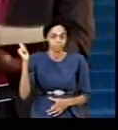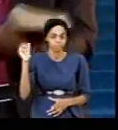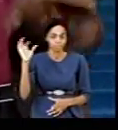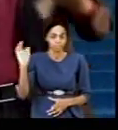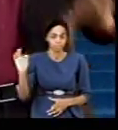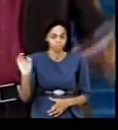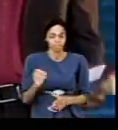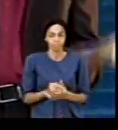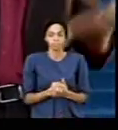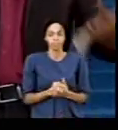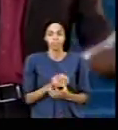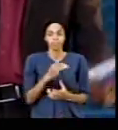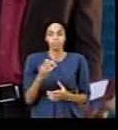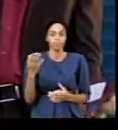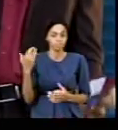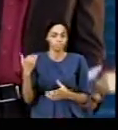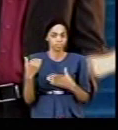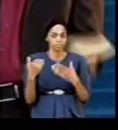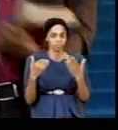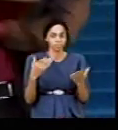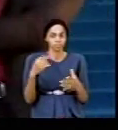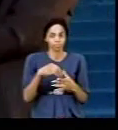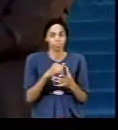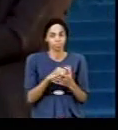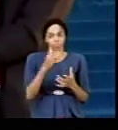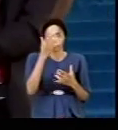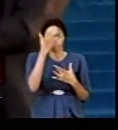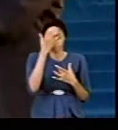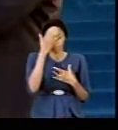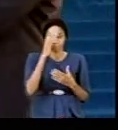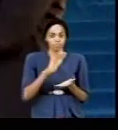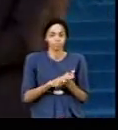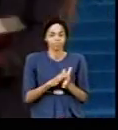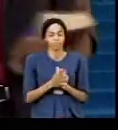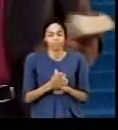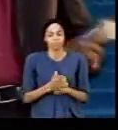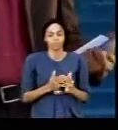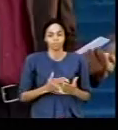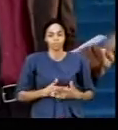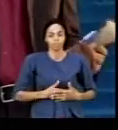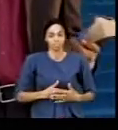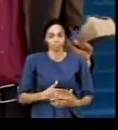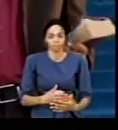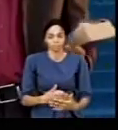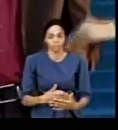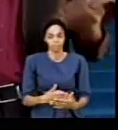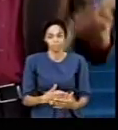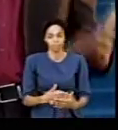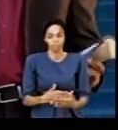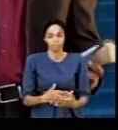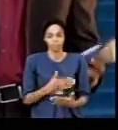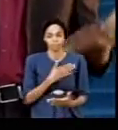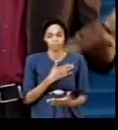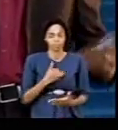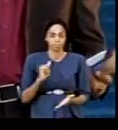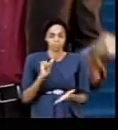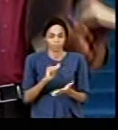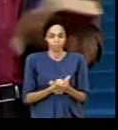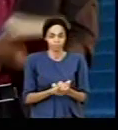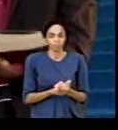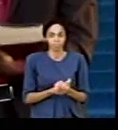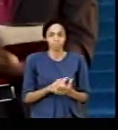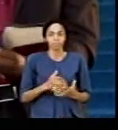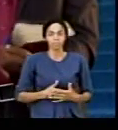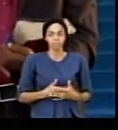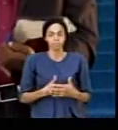there during that sickness. She took in of this baby that she was carrying. That pregnancy actually